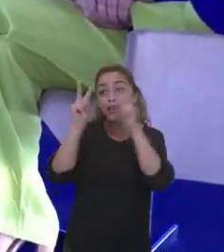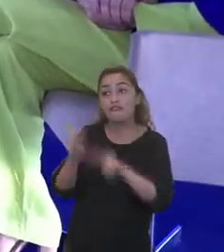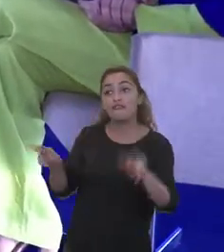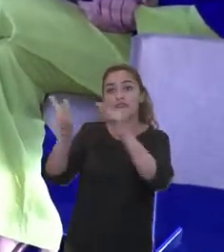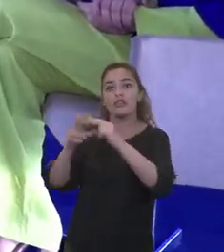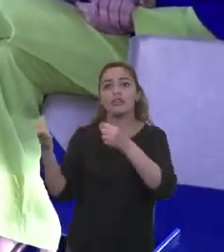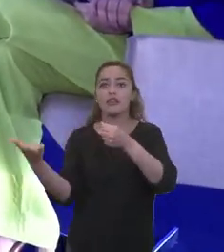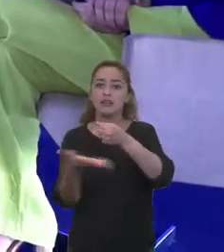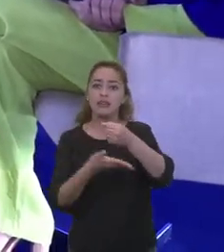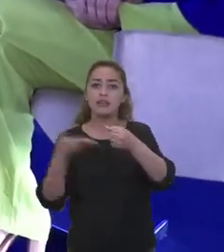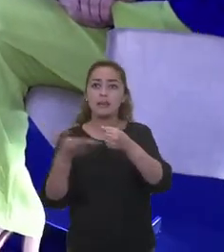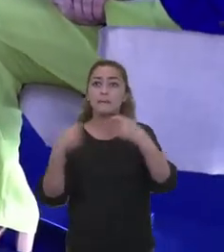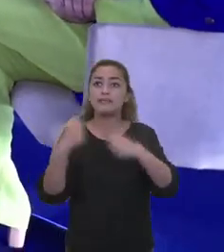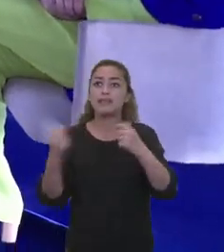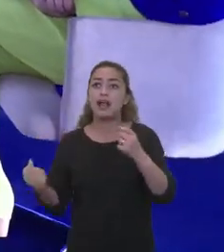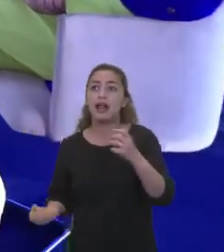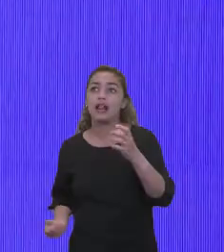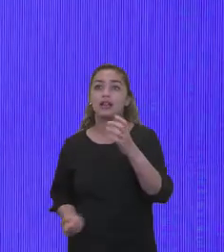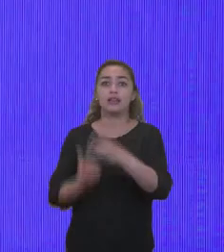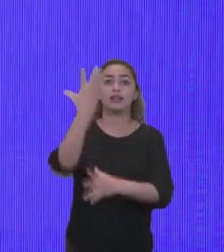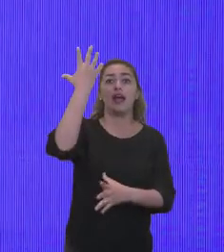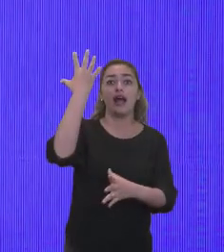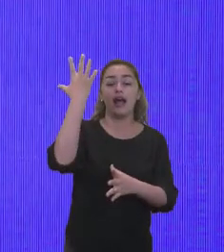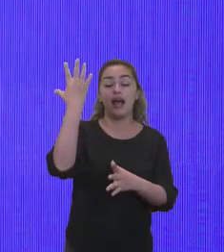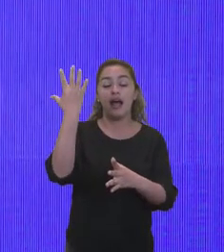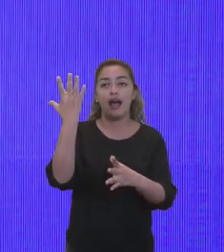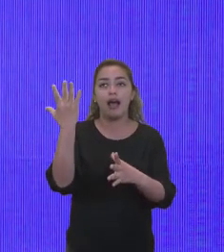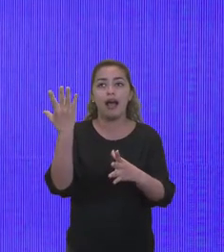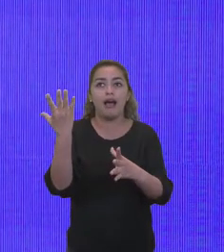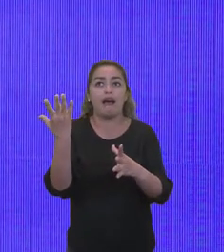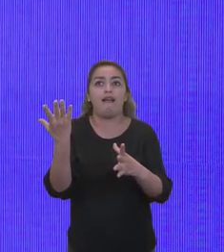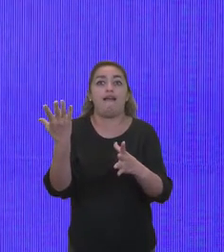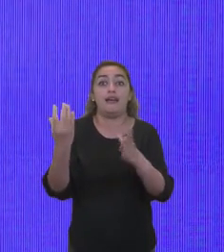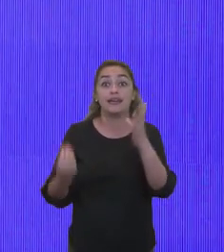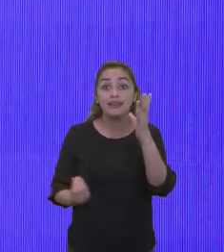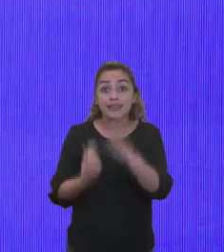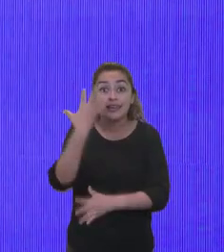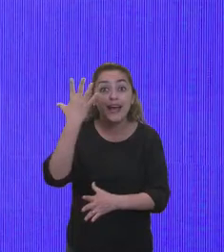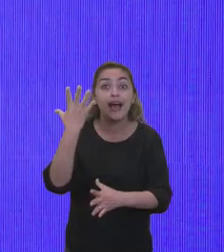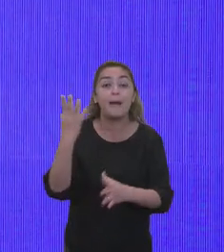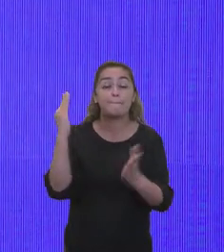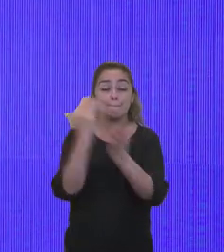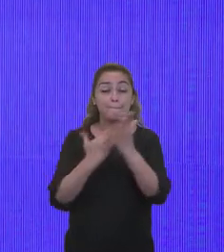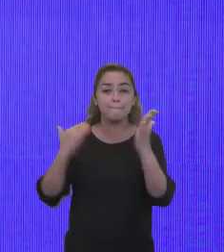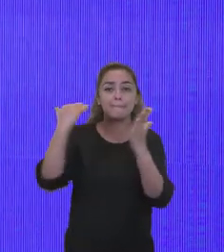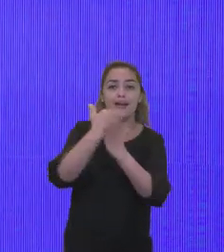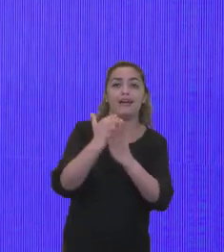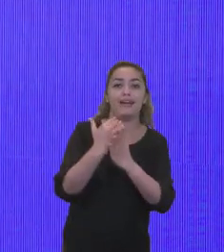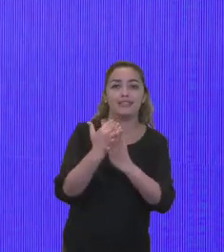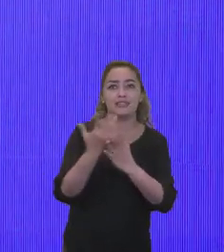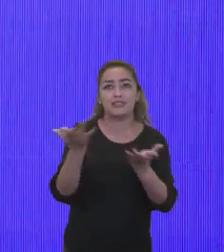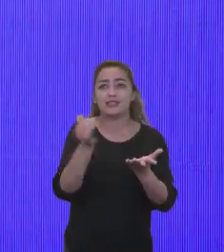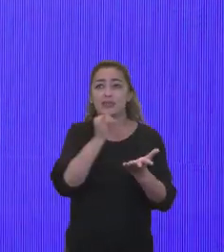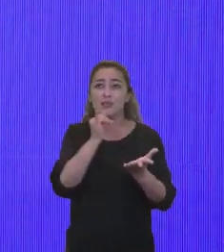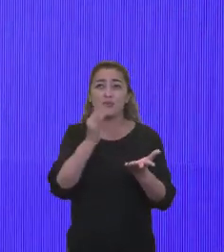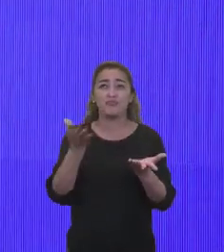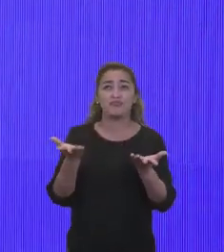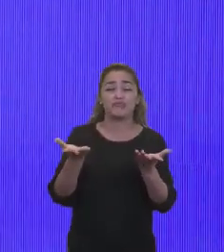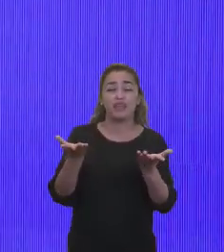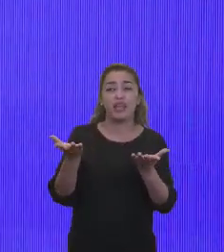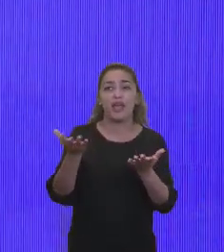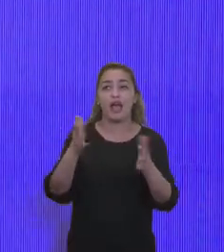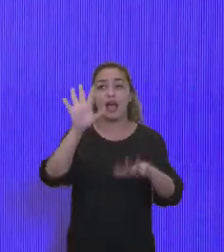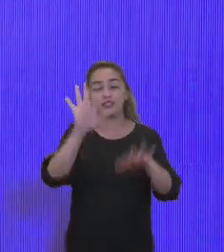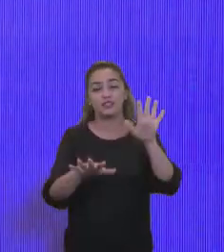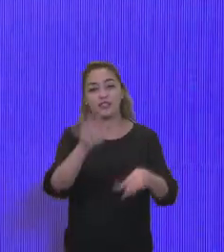be seen as a rocket base for launching new technologies out in the world. When the